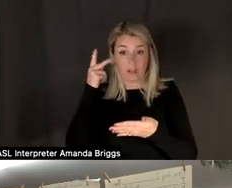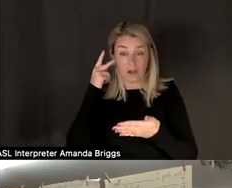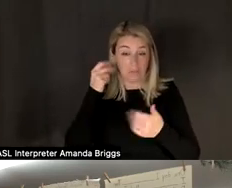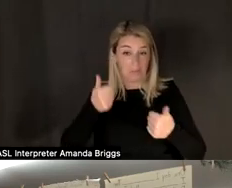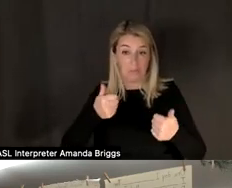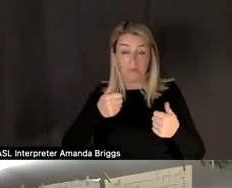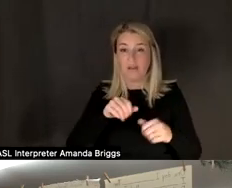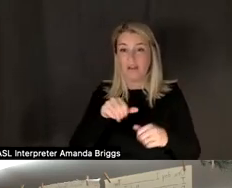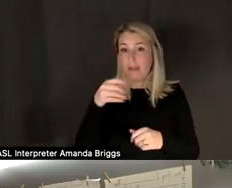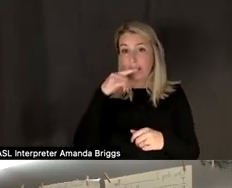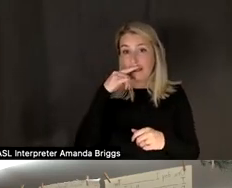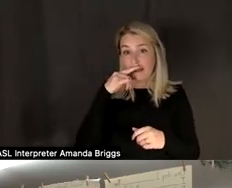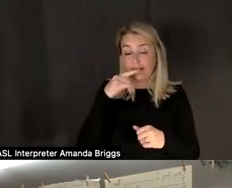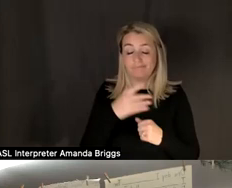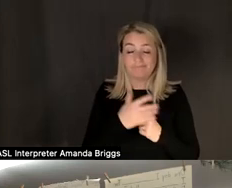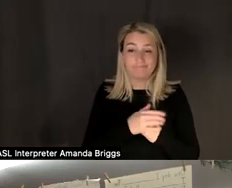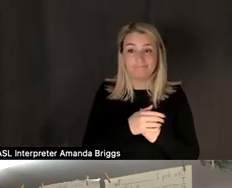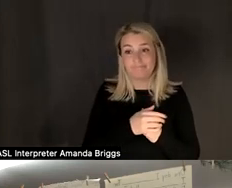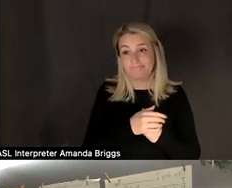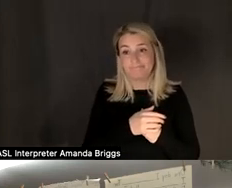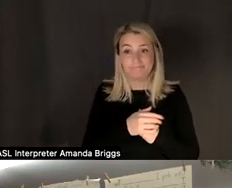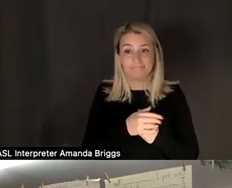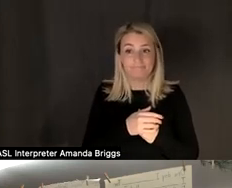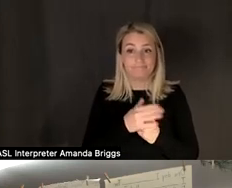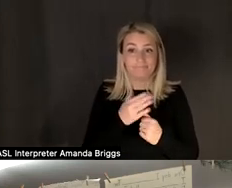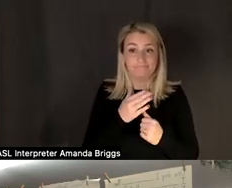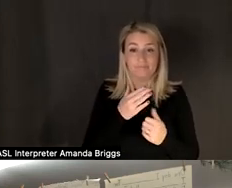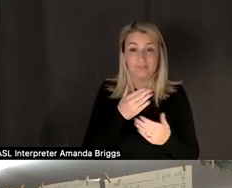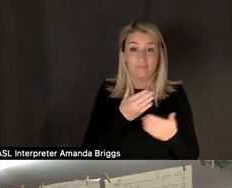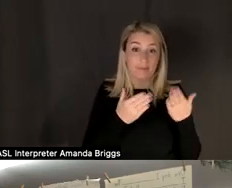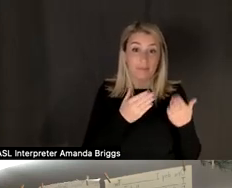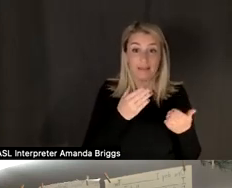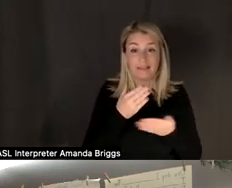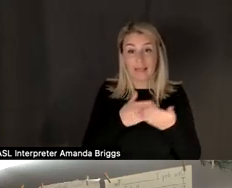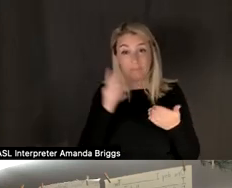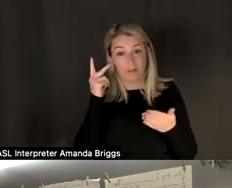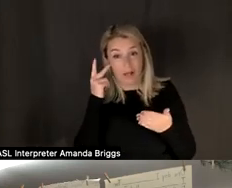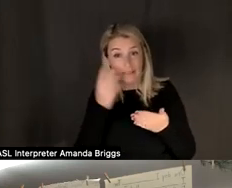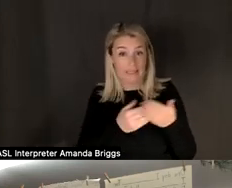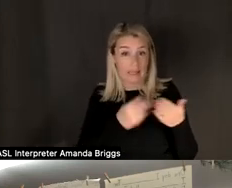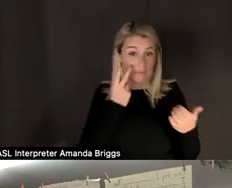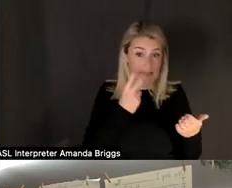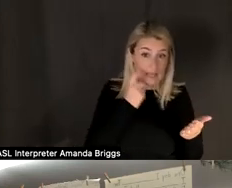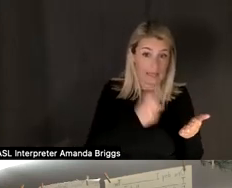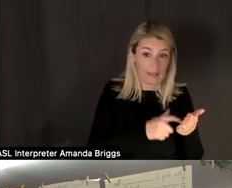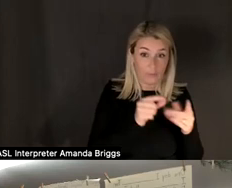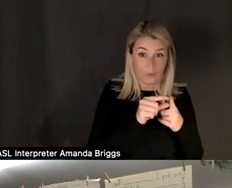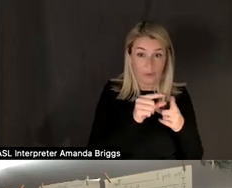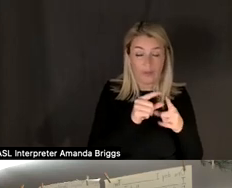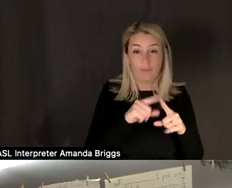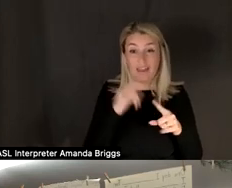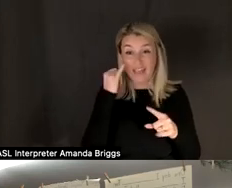read the phonics skill and some sight words. The kids who can read it, then we want those kids to work